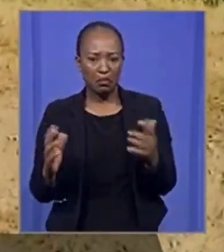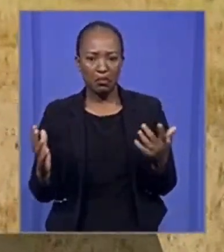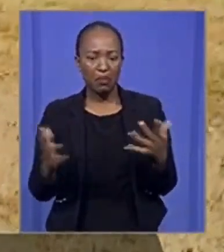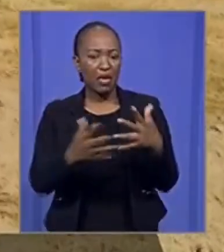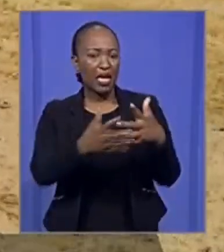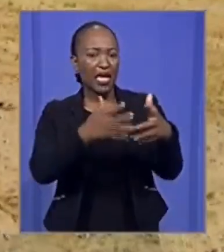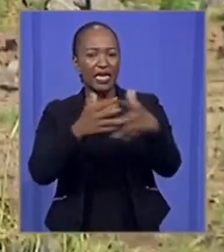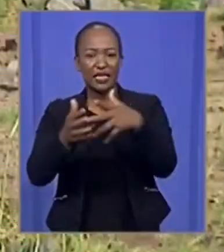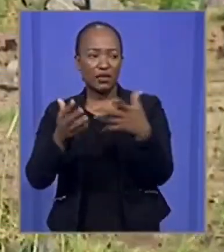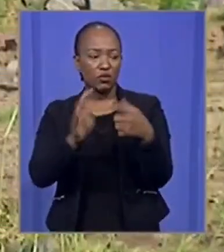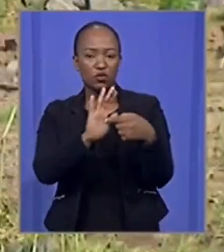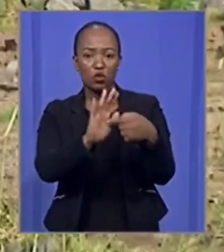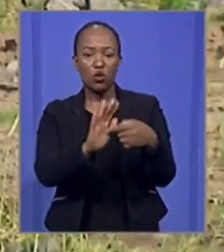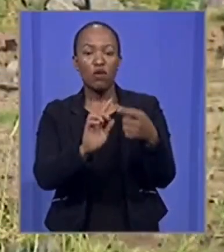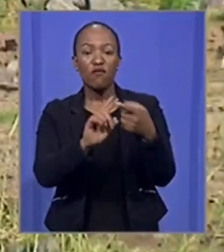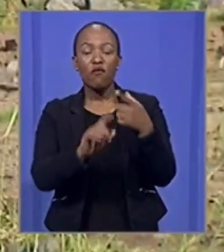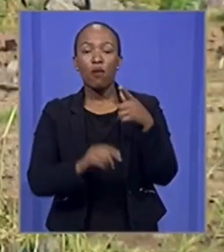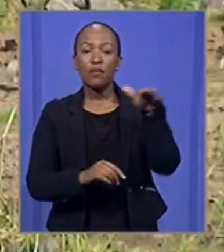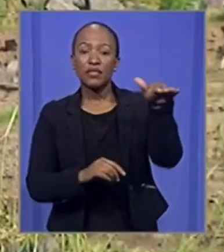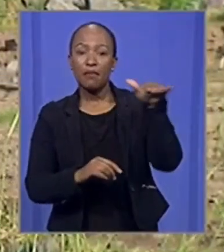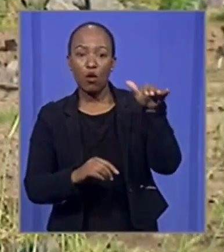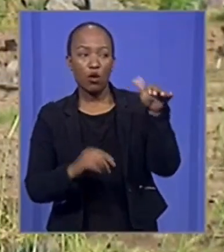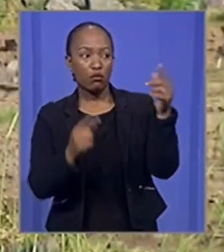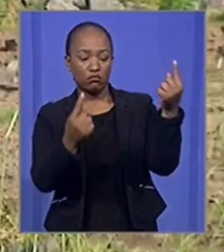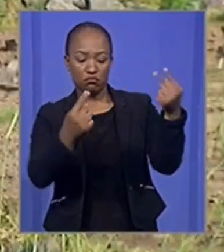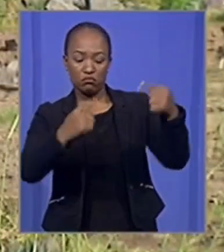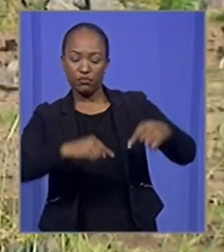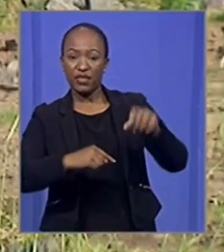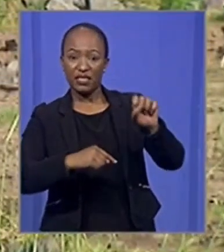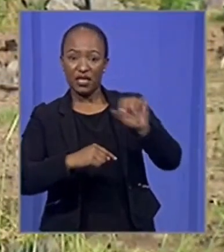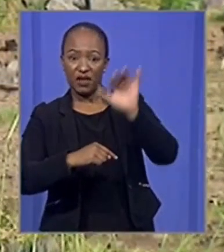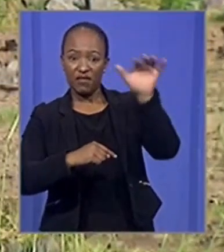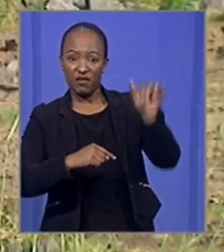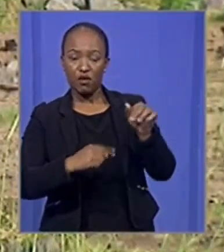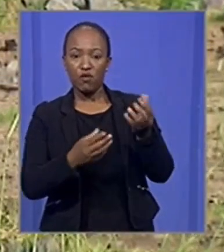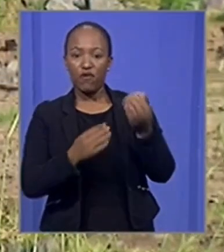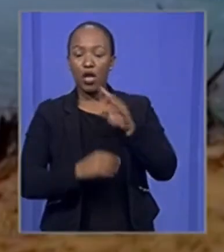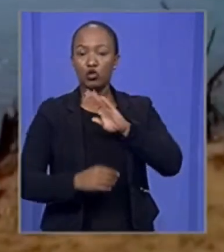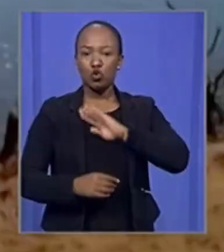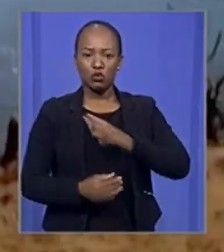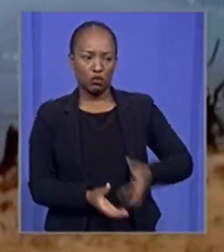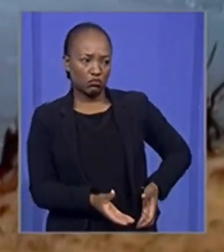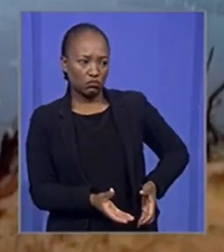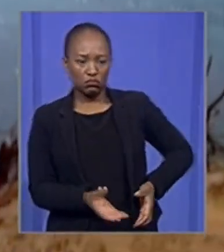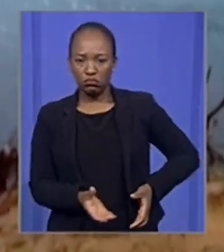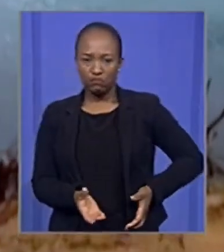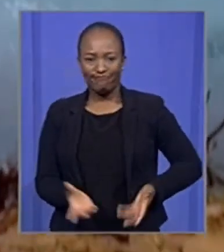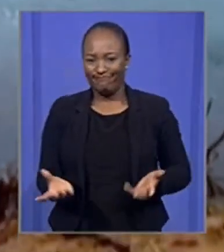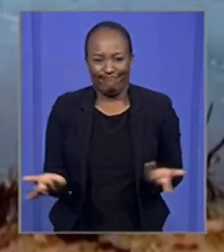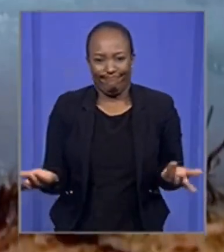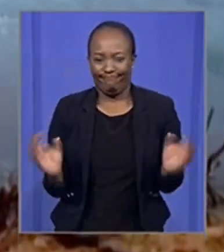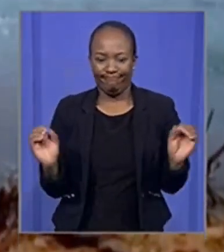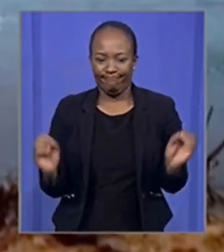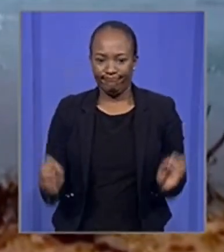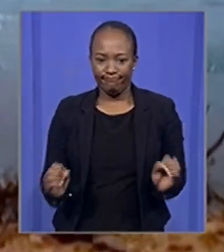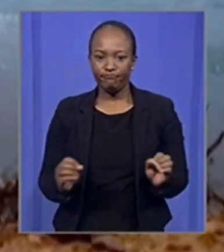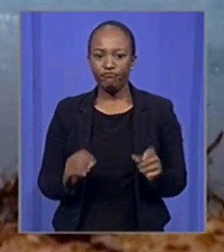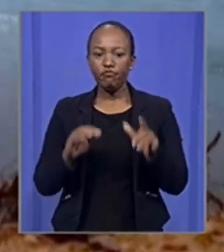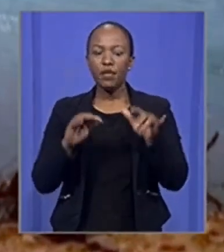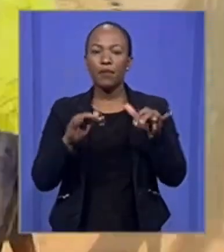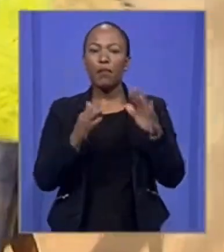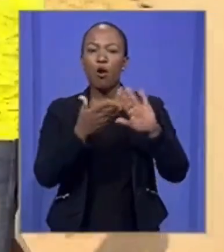anything that shows that if you come from Zimbabwe to South Africa, you will find the soldiers waiting for you there. Baahi ba dulang haufi le noka